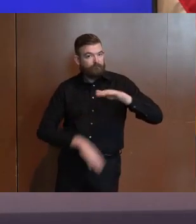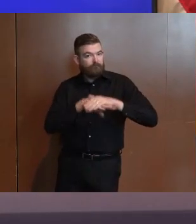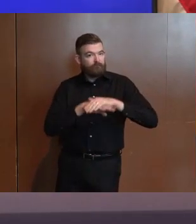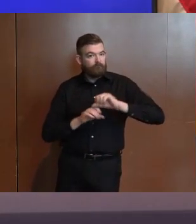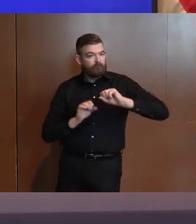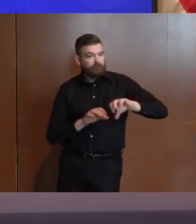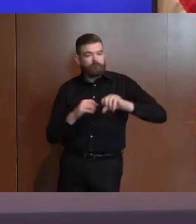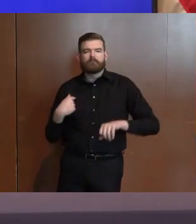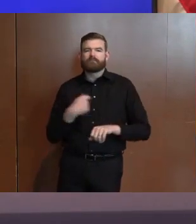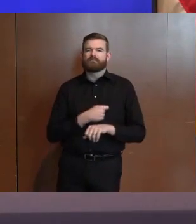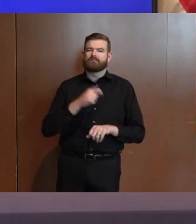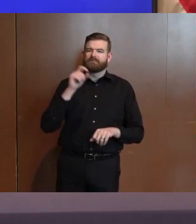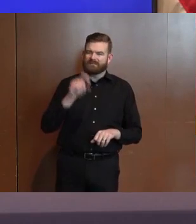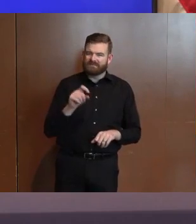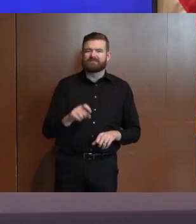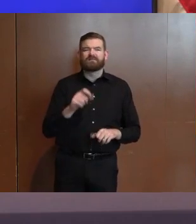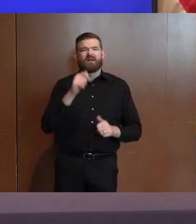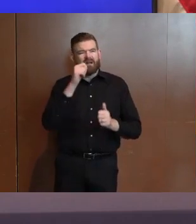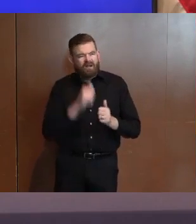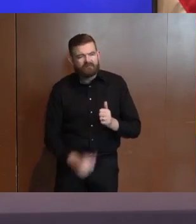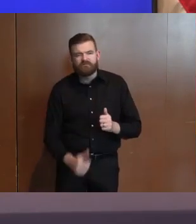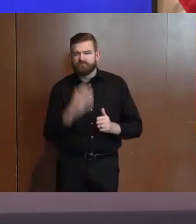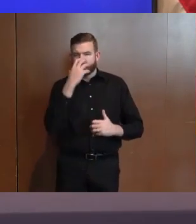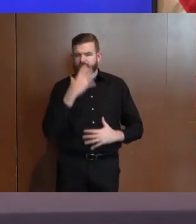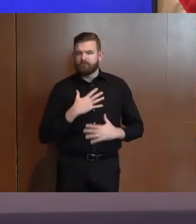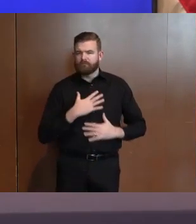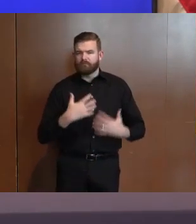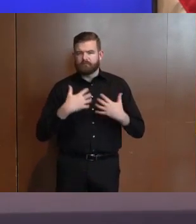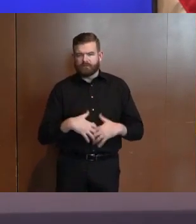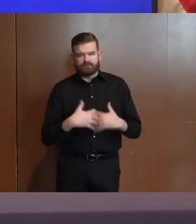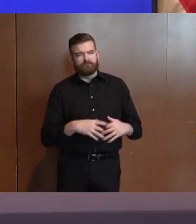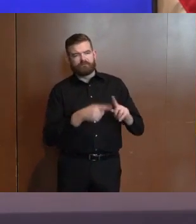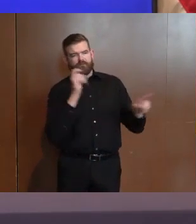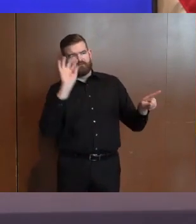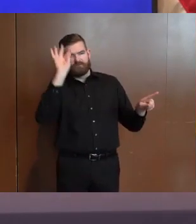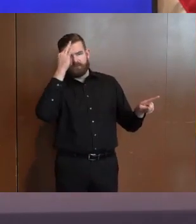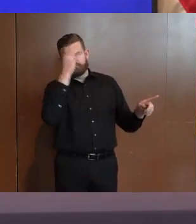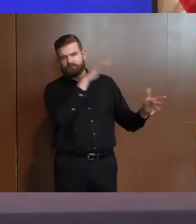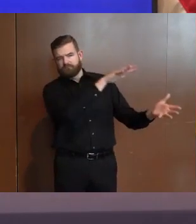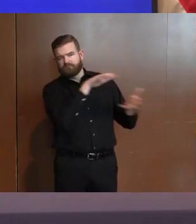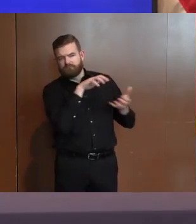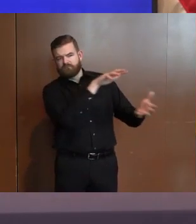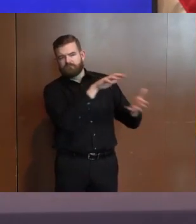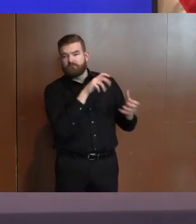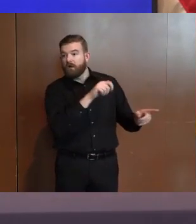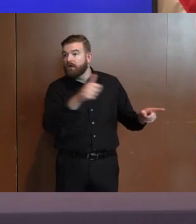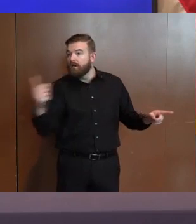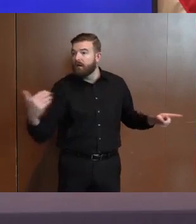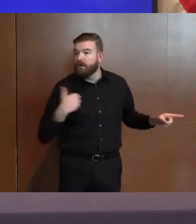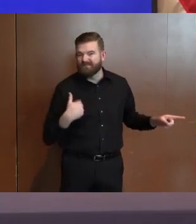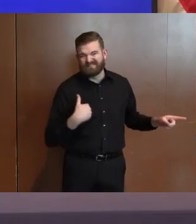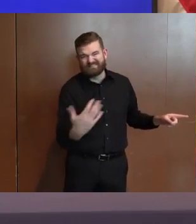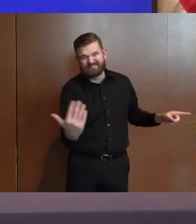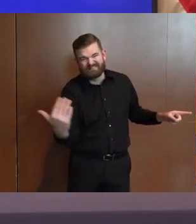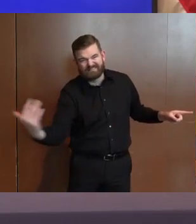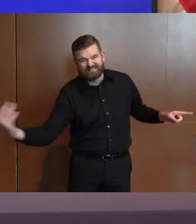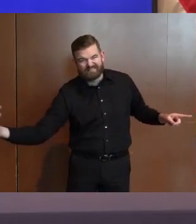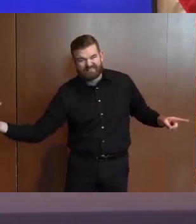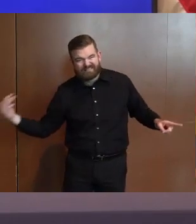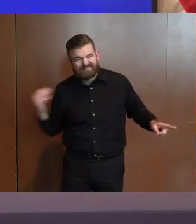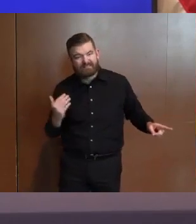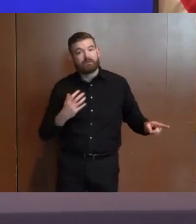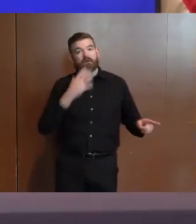that the feds that we're asking for, plus all other sources we can find in order to withstand the peak ahead.